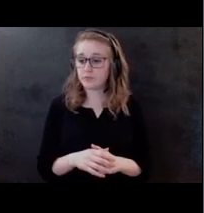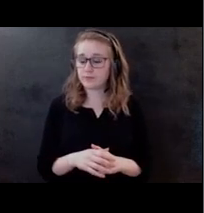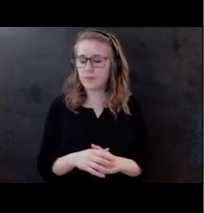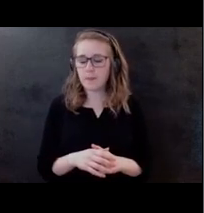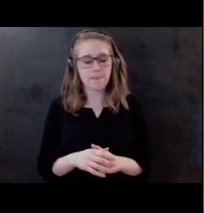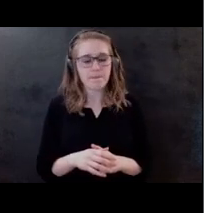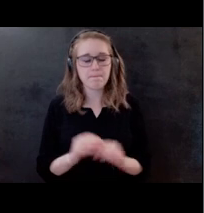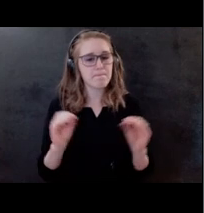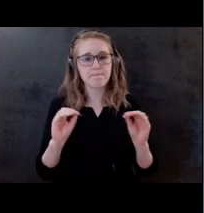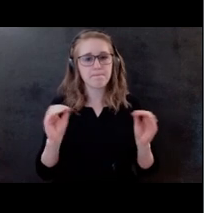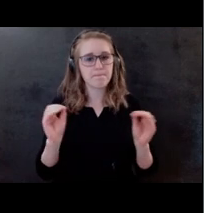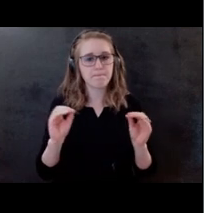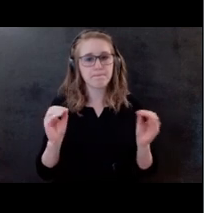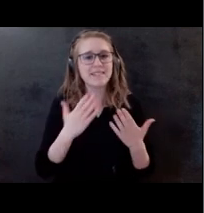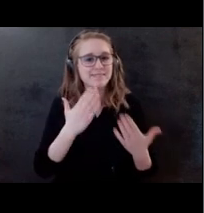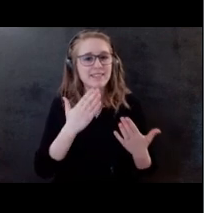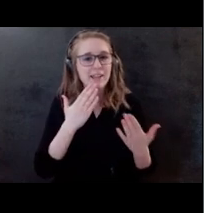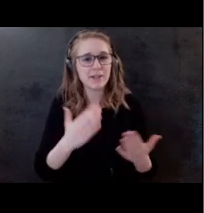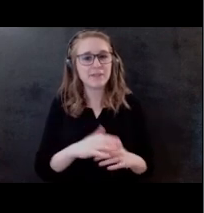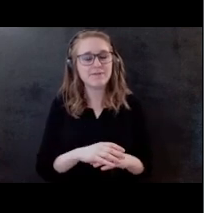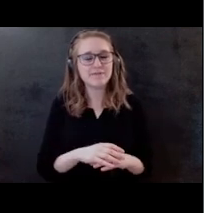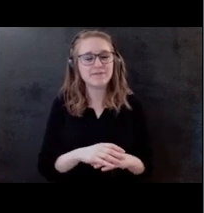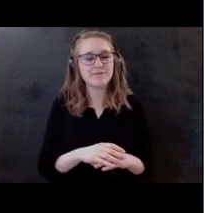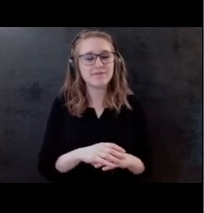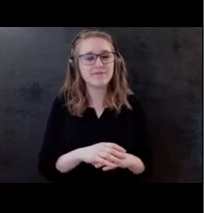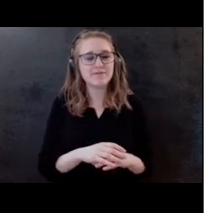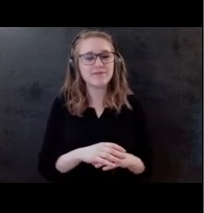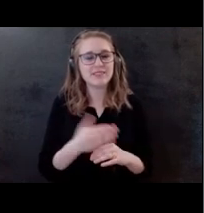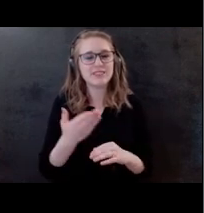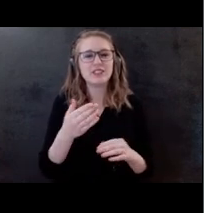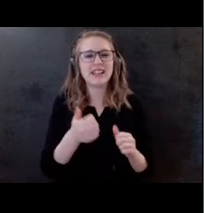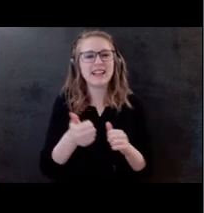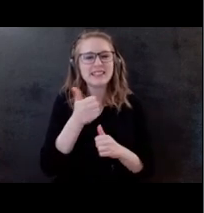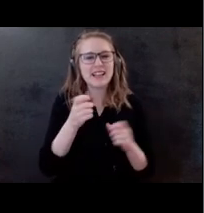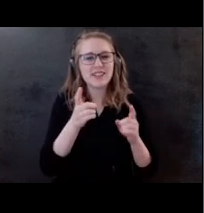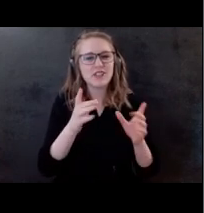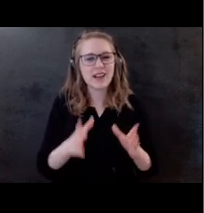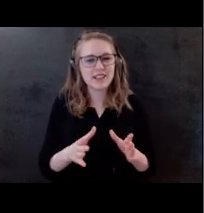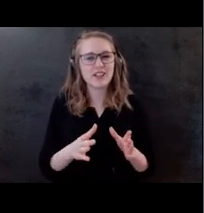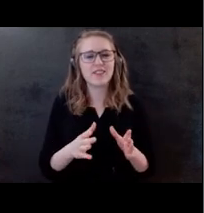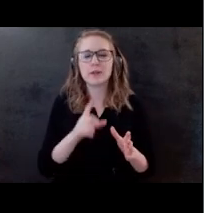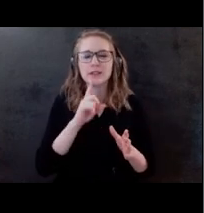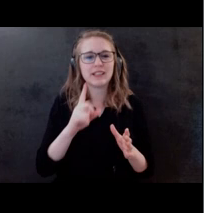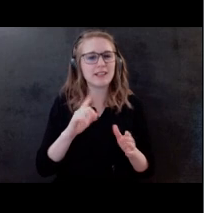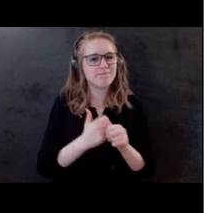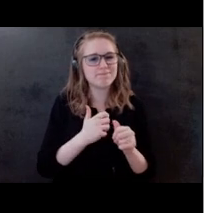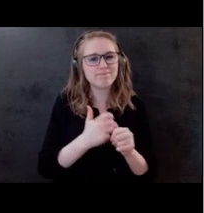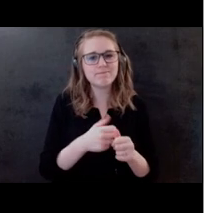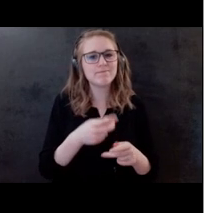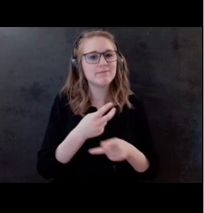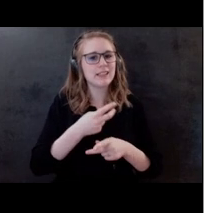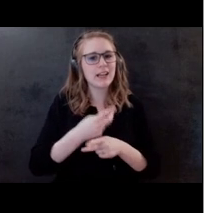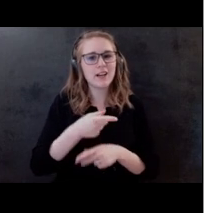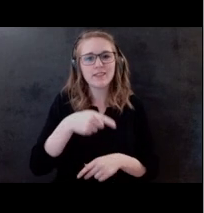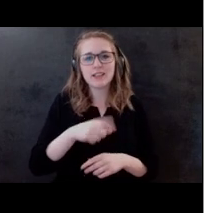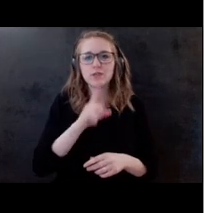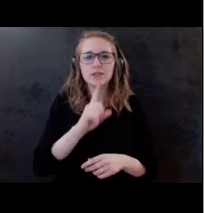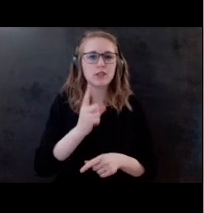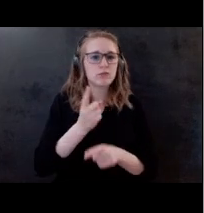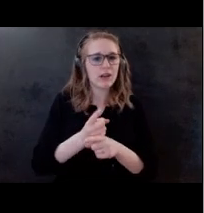No, just thank you to Tui, our executive director, for being on top of this and making sure that we get the